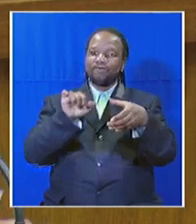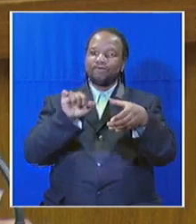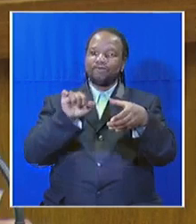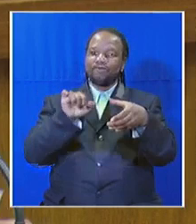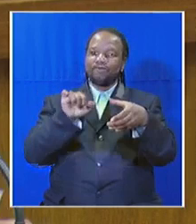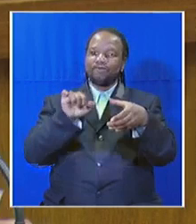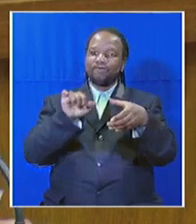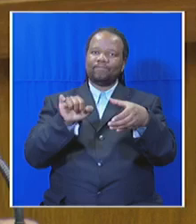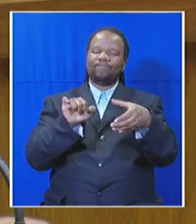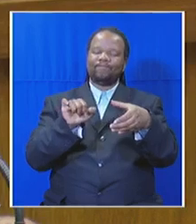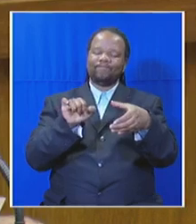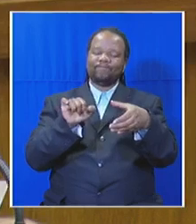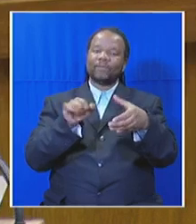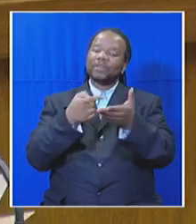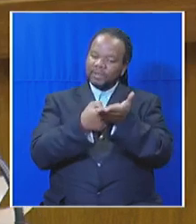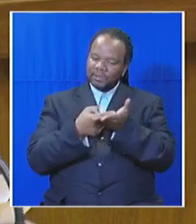minister's report.